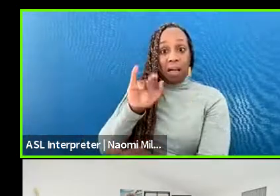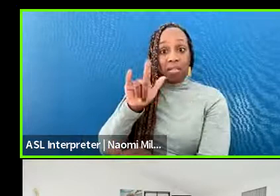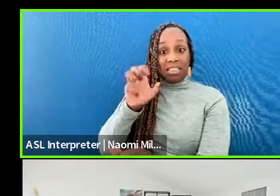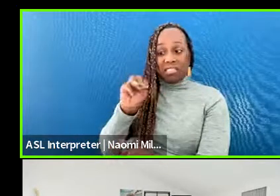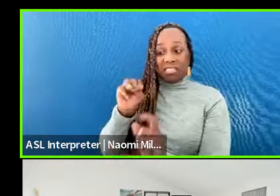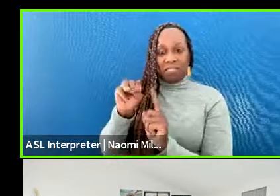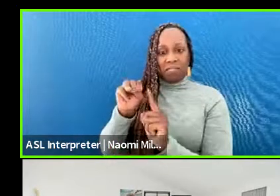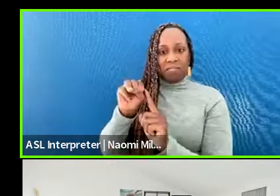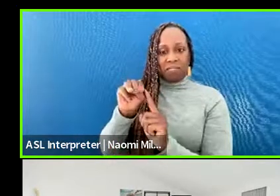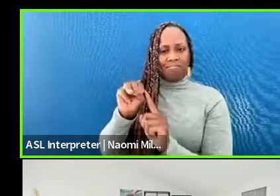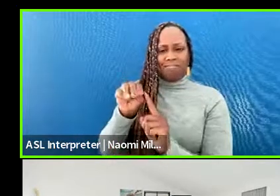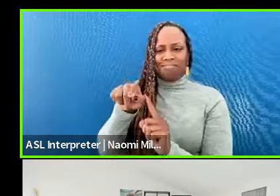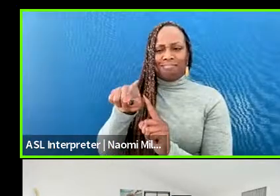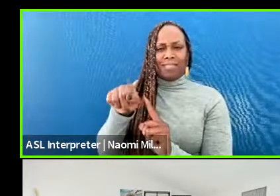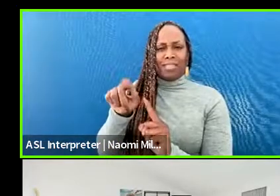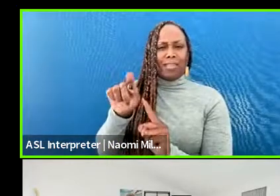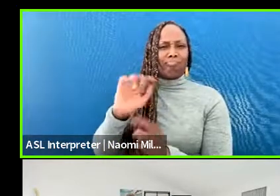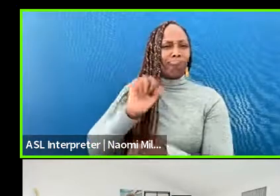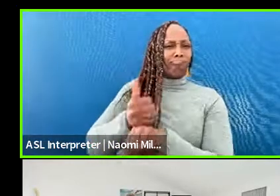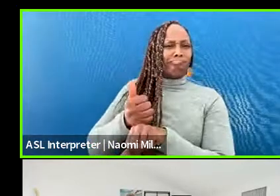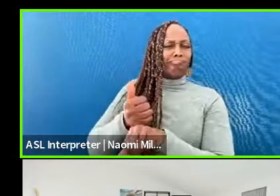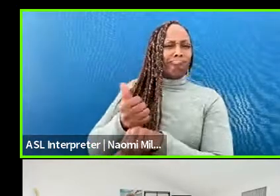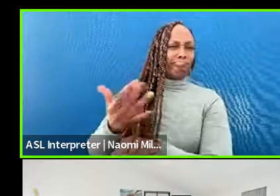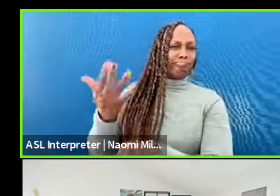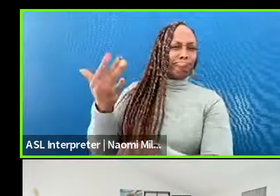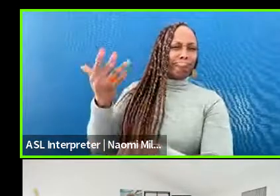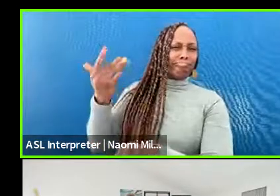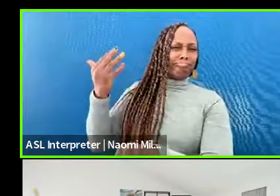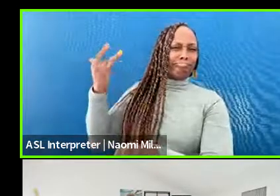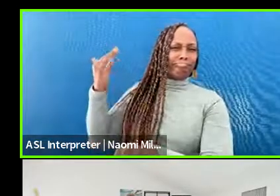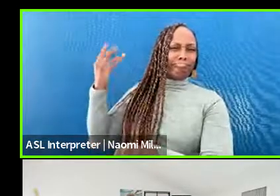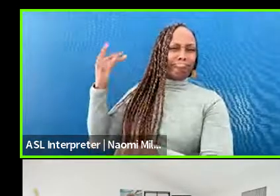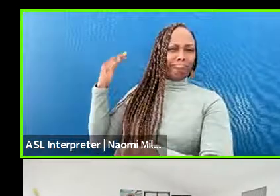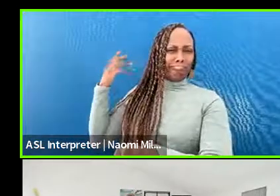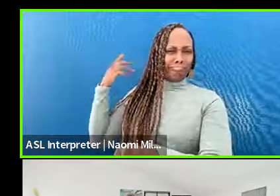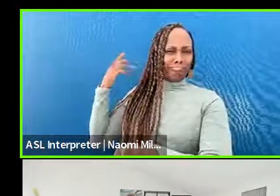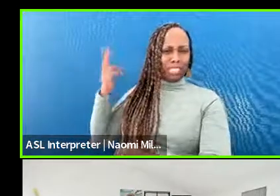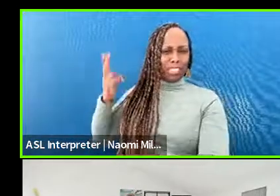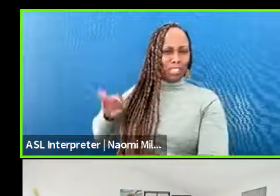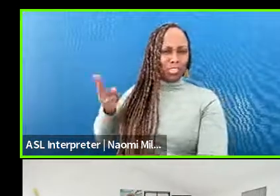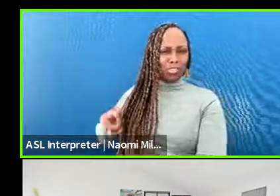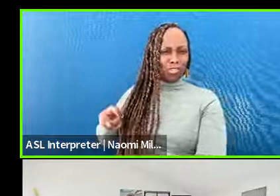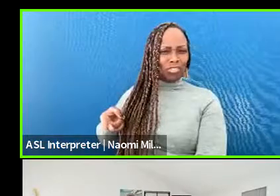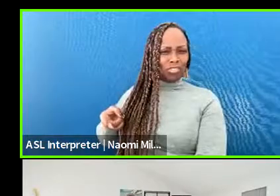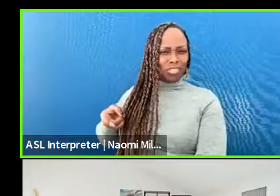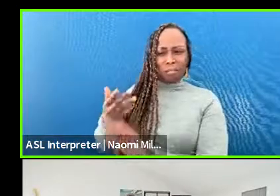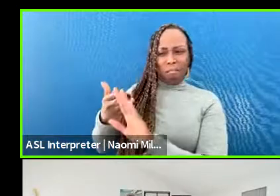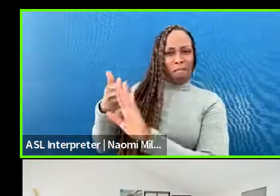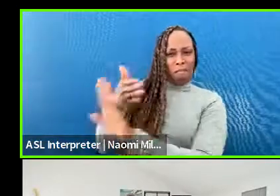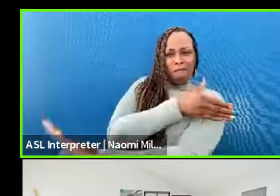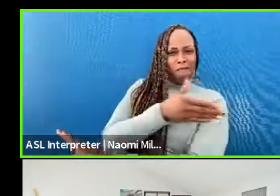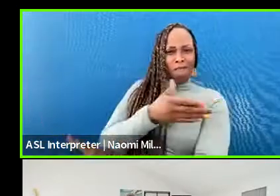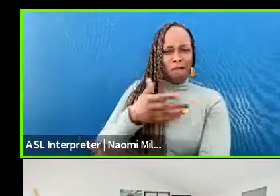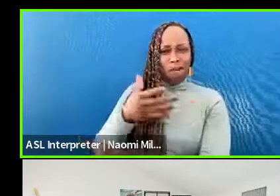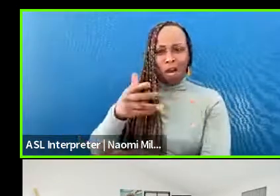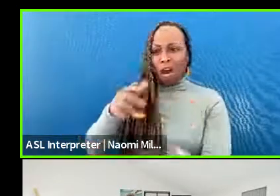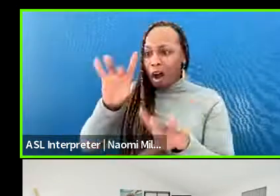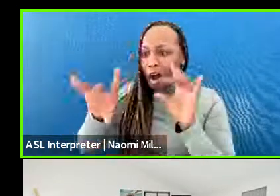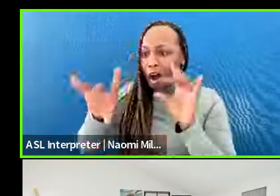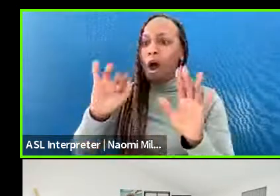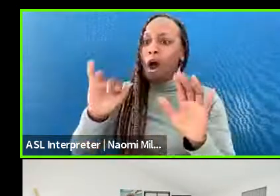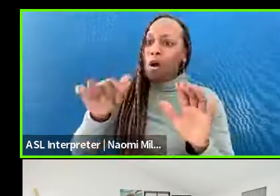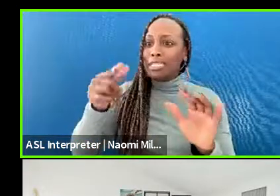existed far earlier in human history than you know, discovery of the genome